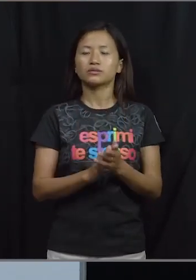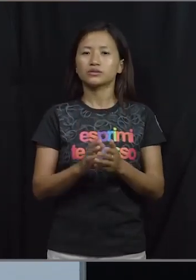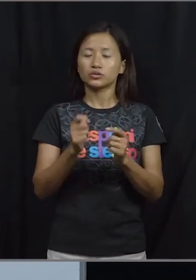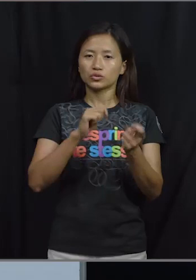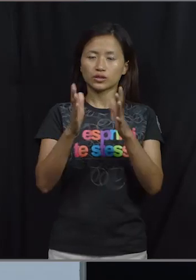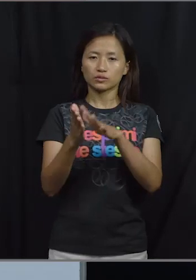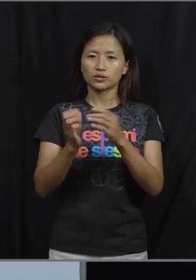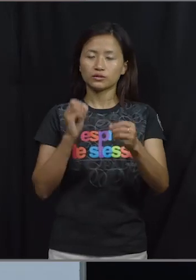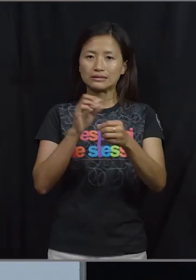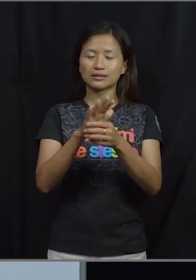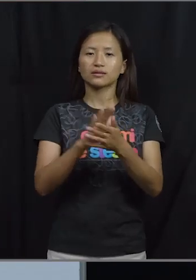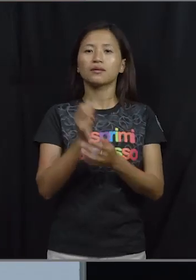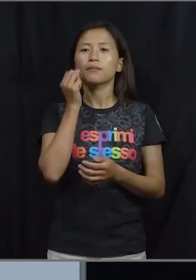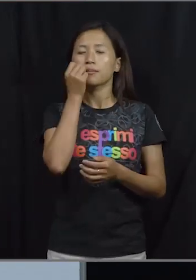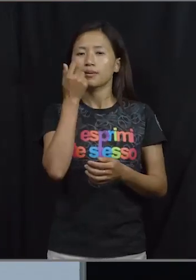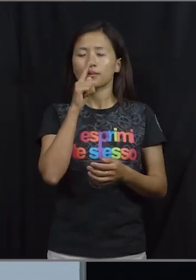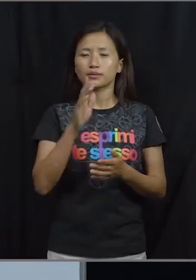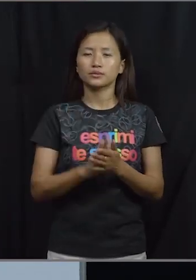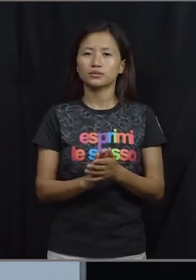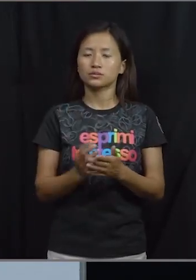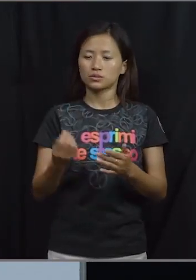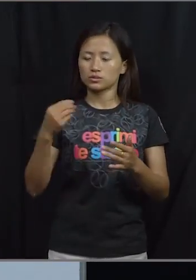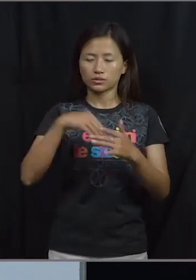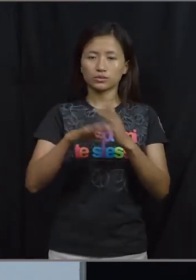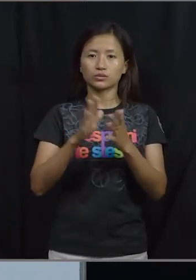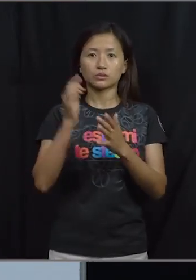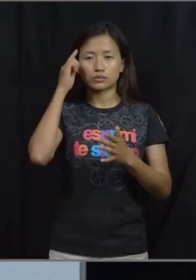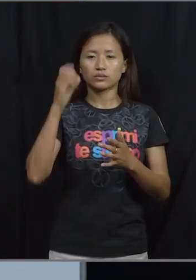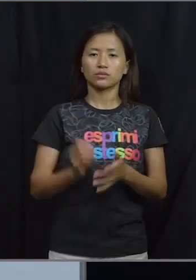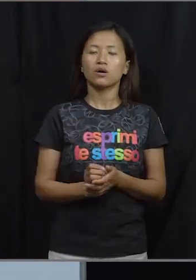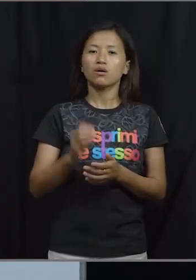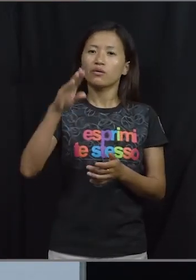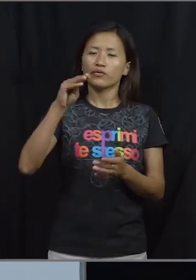traits from parents to offspring. So